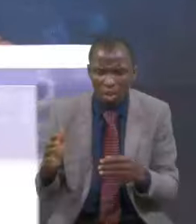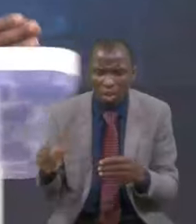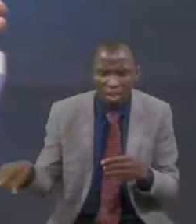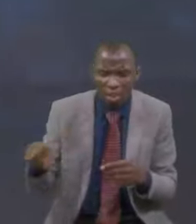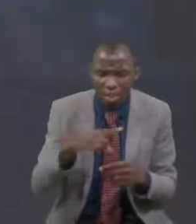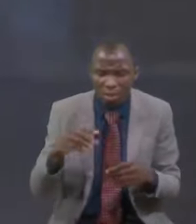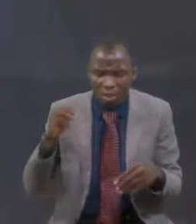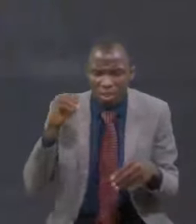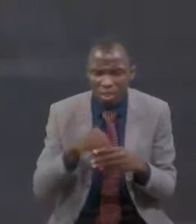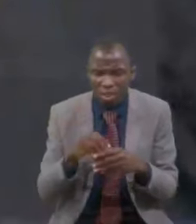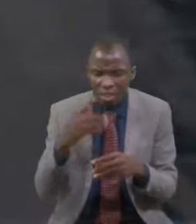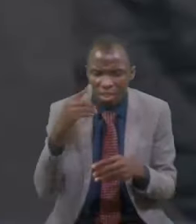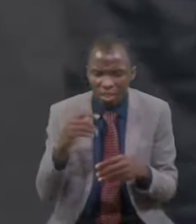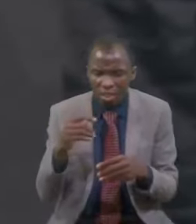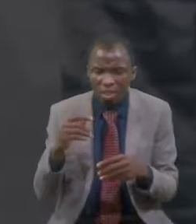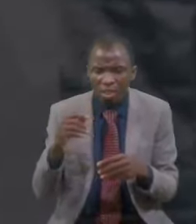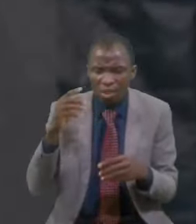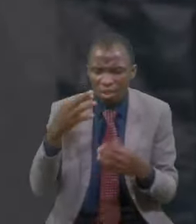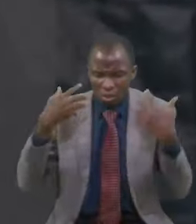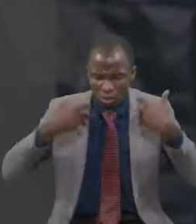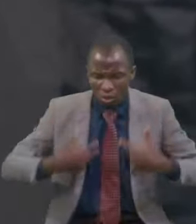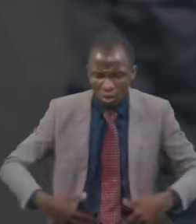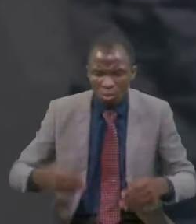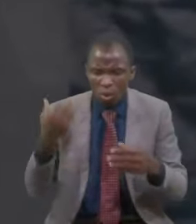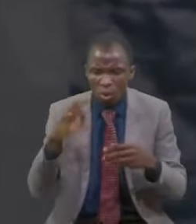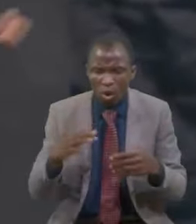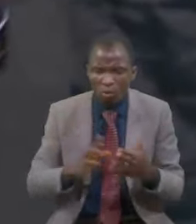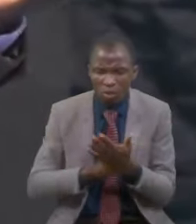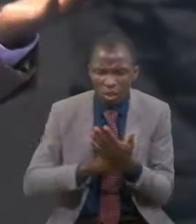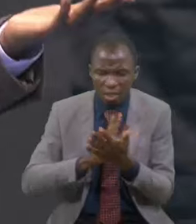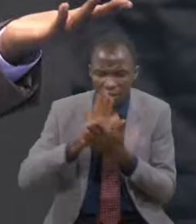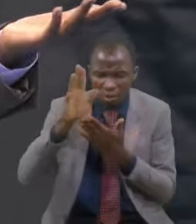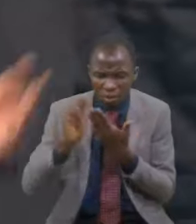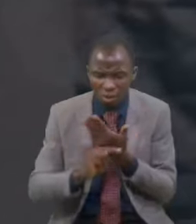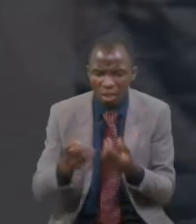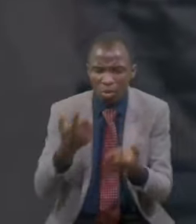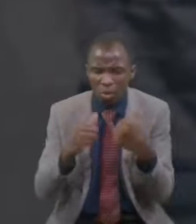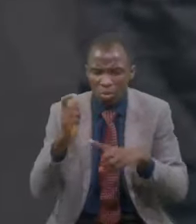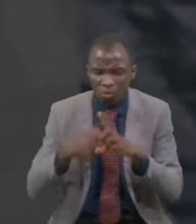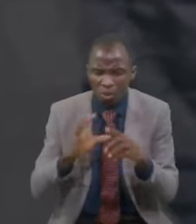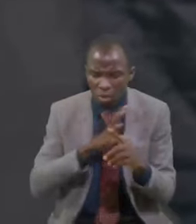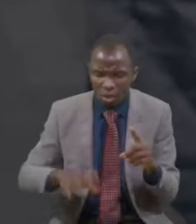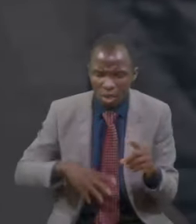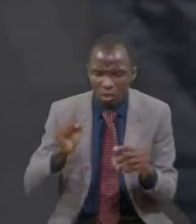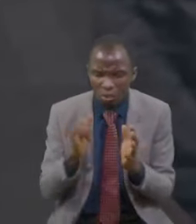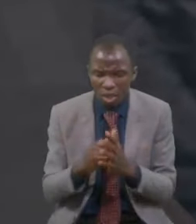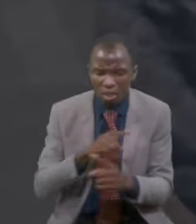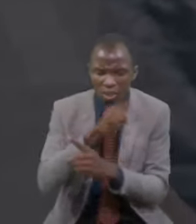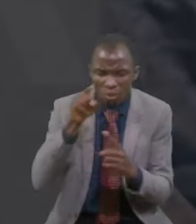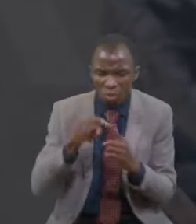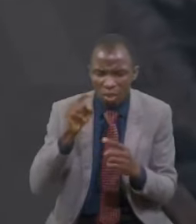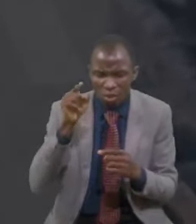of righteousness coming from Christ, so that when you see them, you see